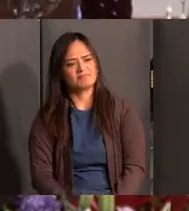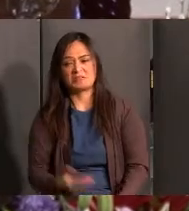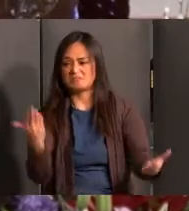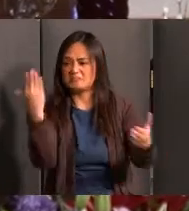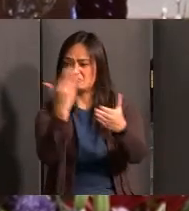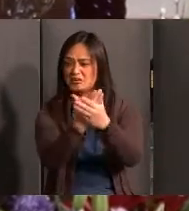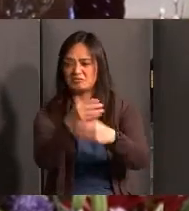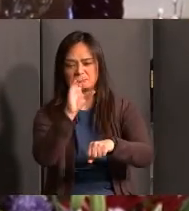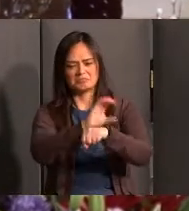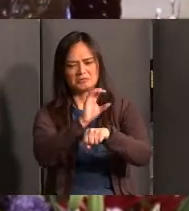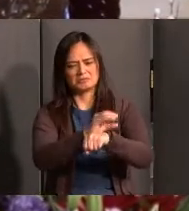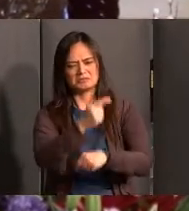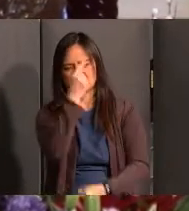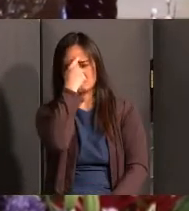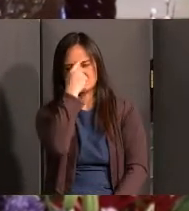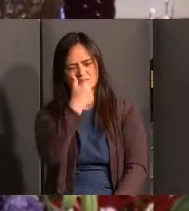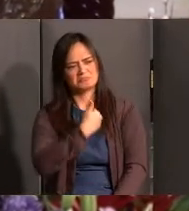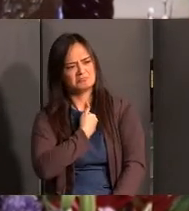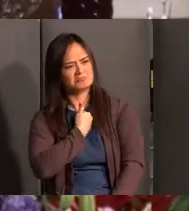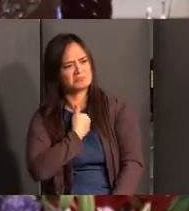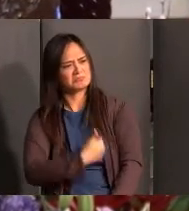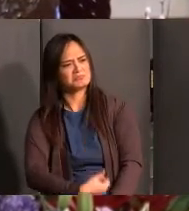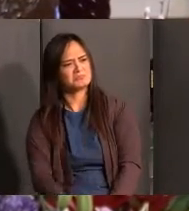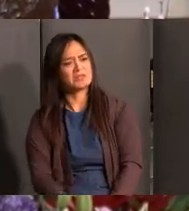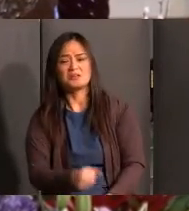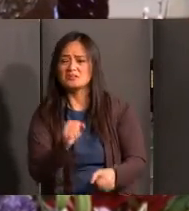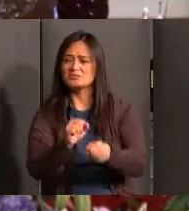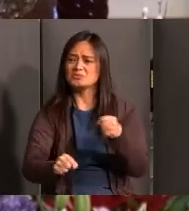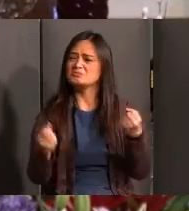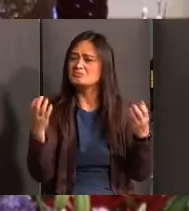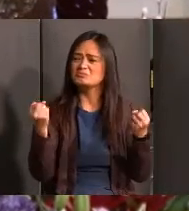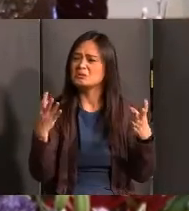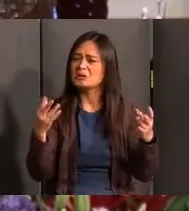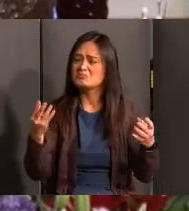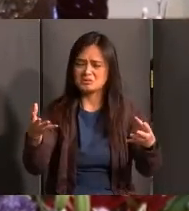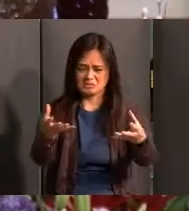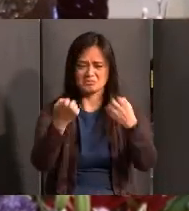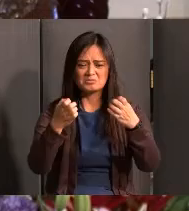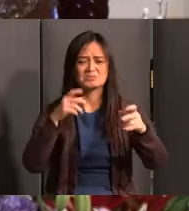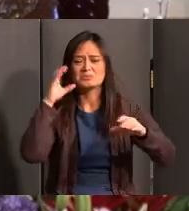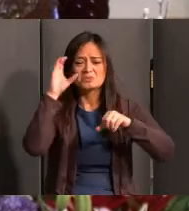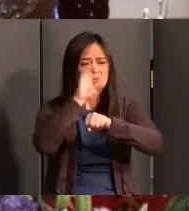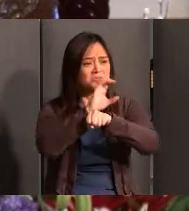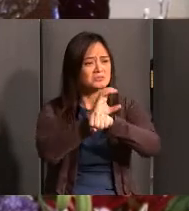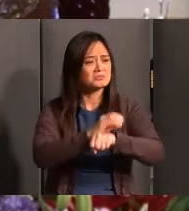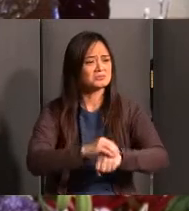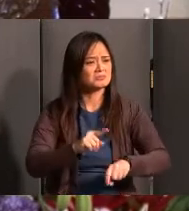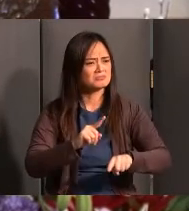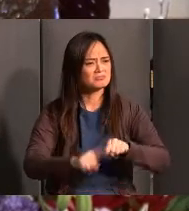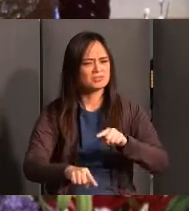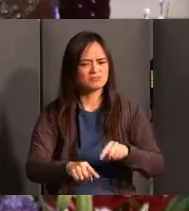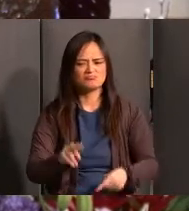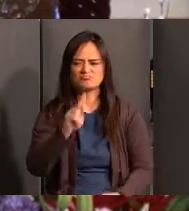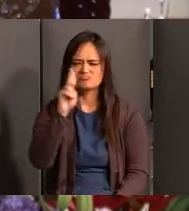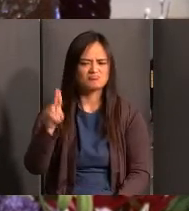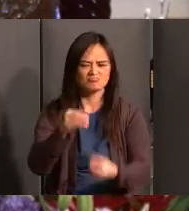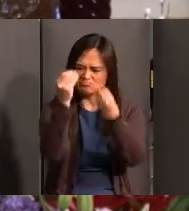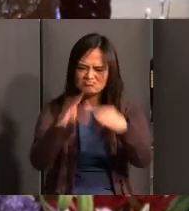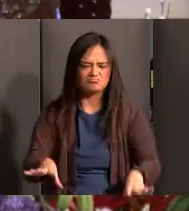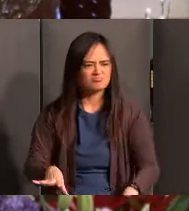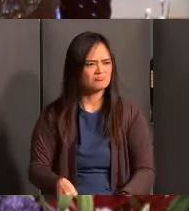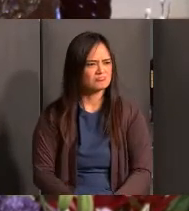kaya nga mga kapatid, ang daming gustong mag-church pero wala, as in wala. It's hard to be a